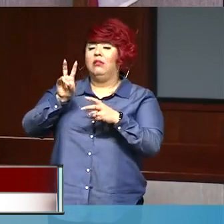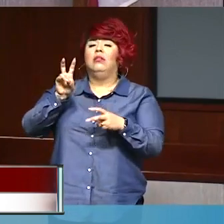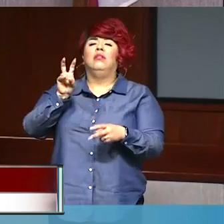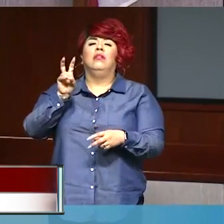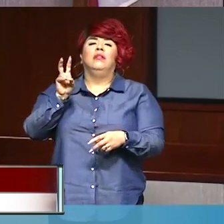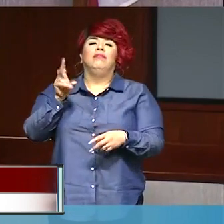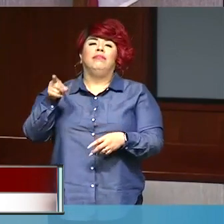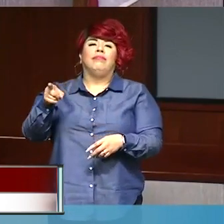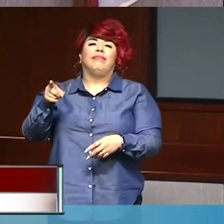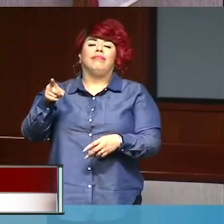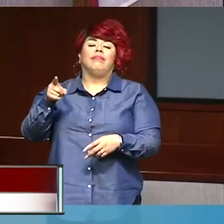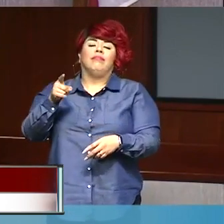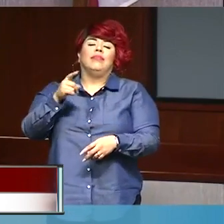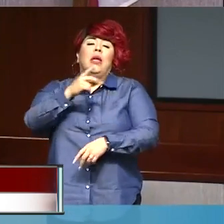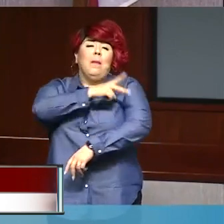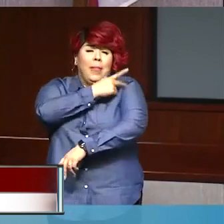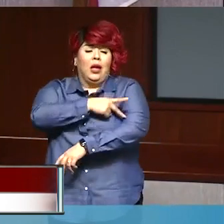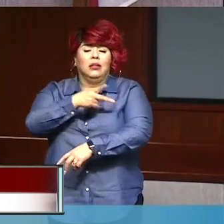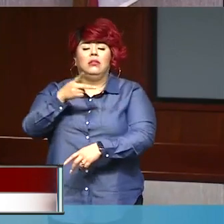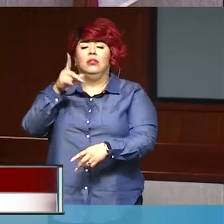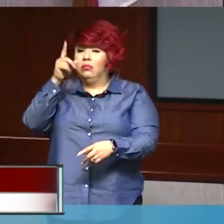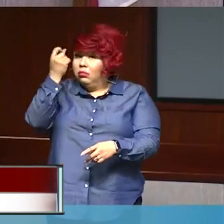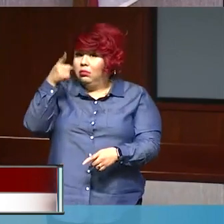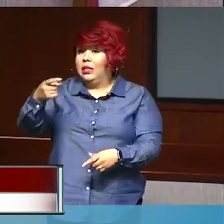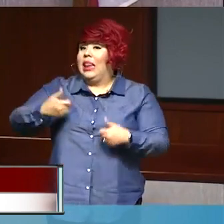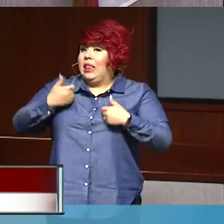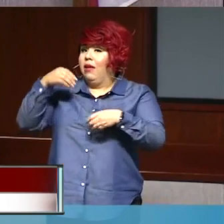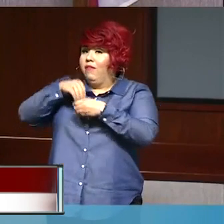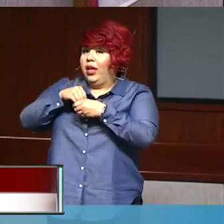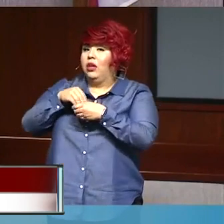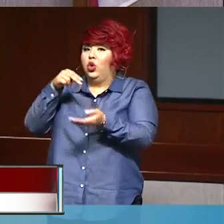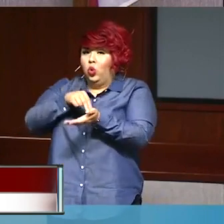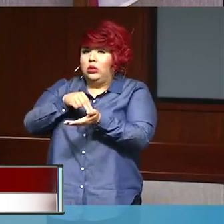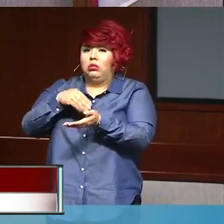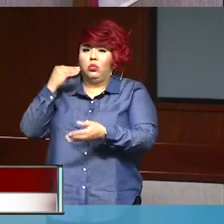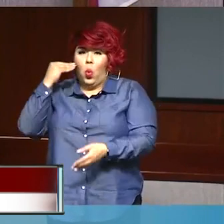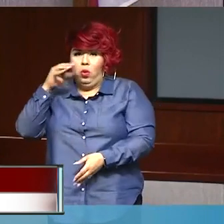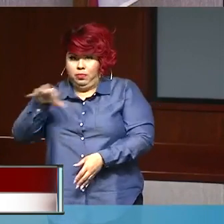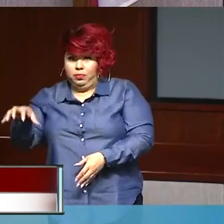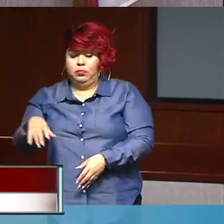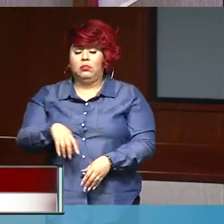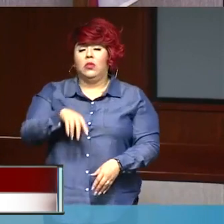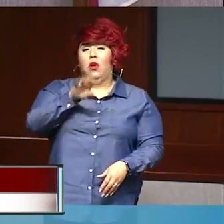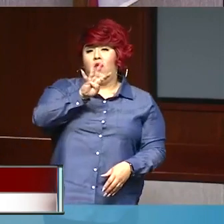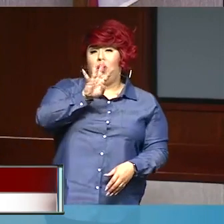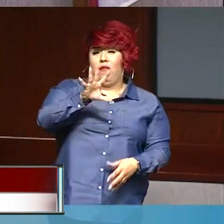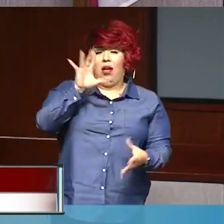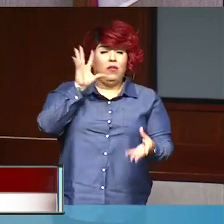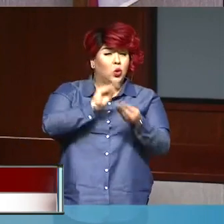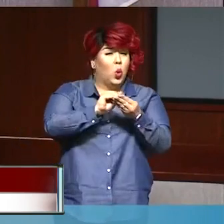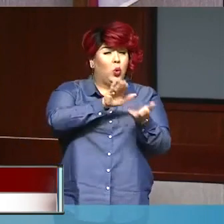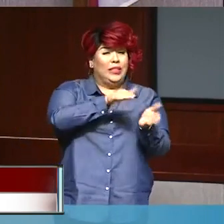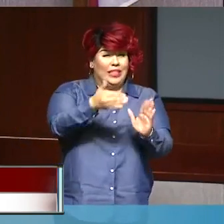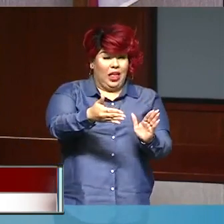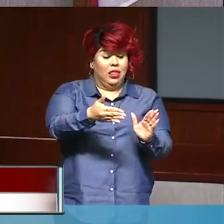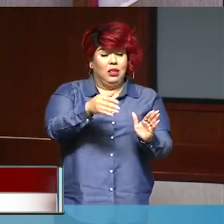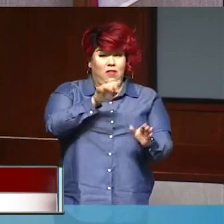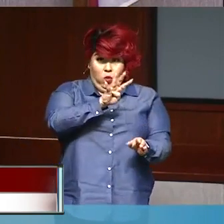patients/residents of skilled nursing facilities. 45 total deaths, 24 of